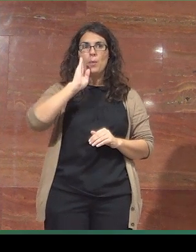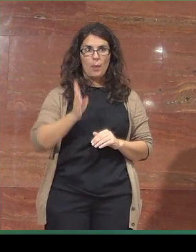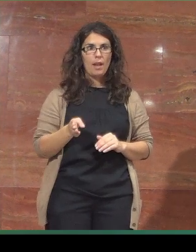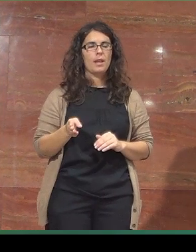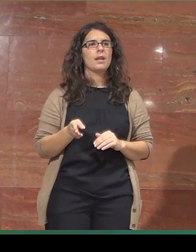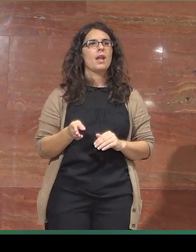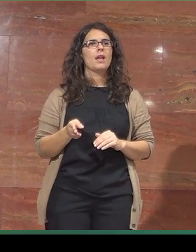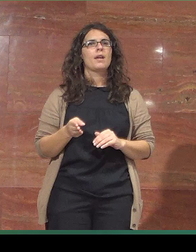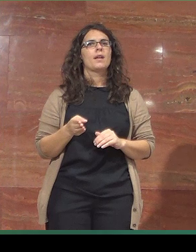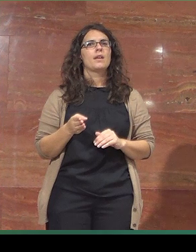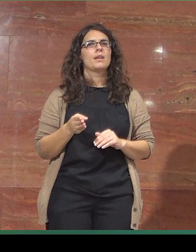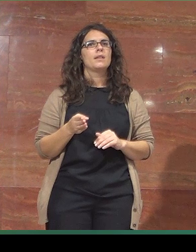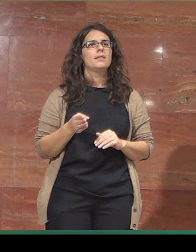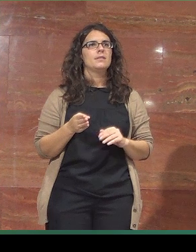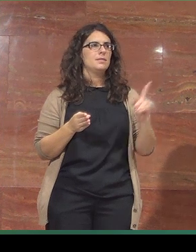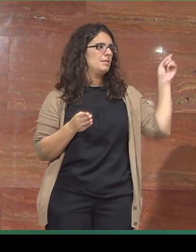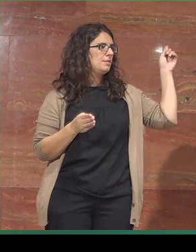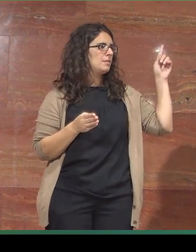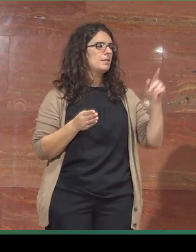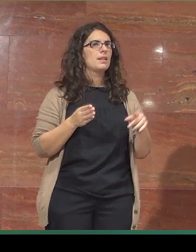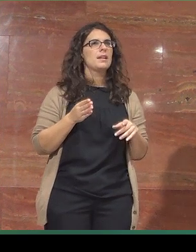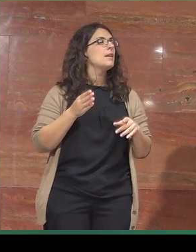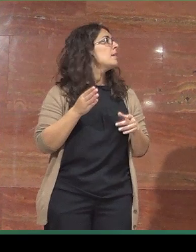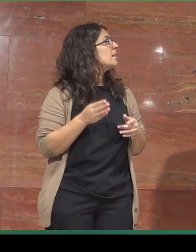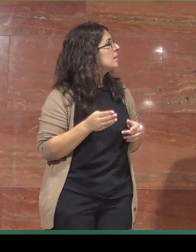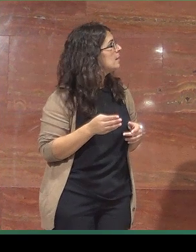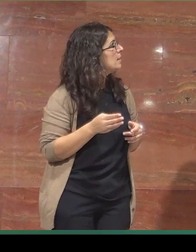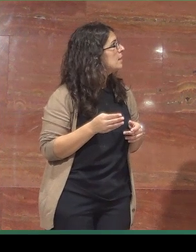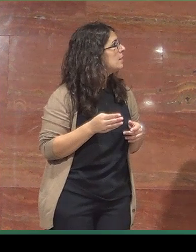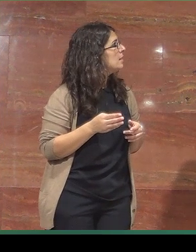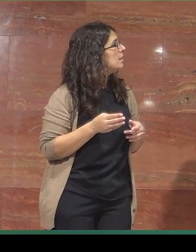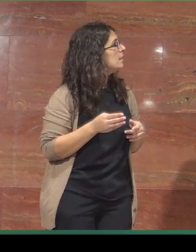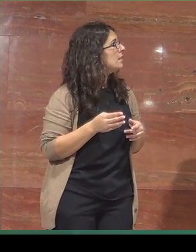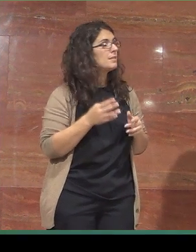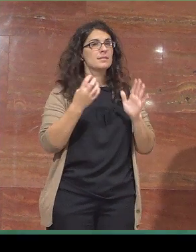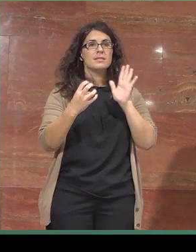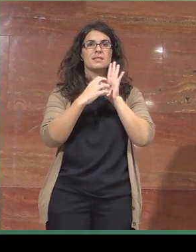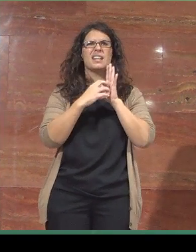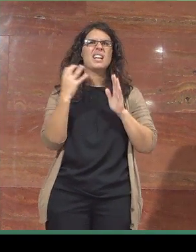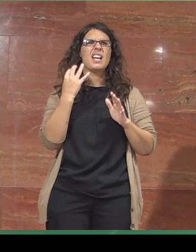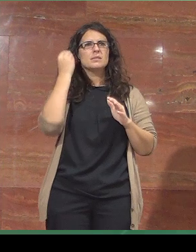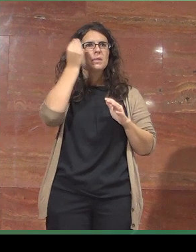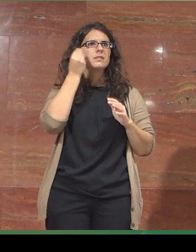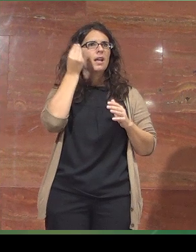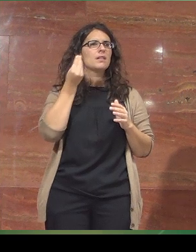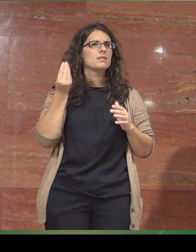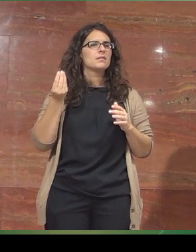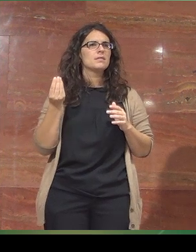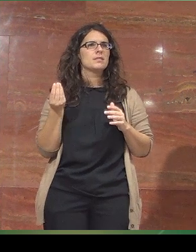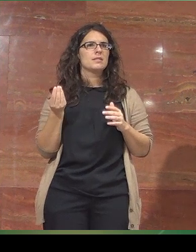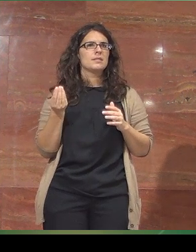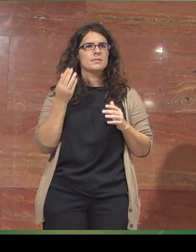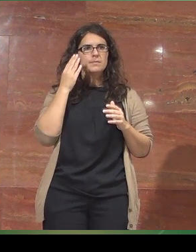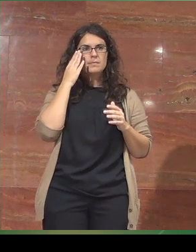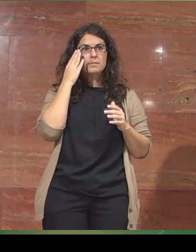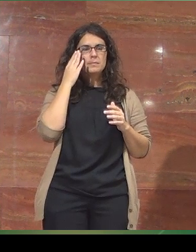you about flight departures. Now, you need to be very, very tall and have extremely good eyesight to have any chance